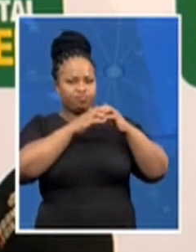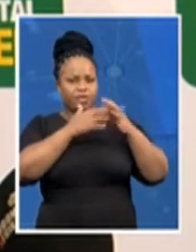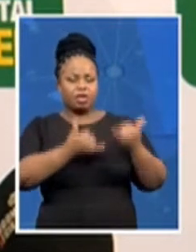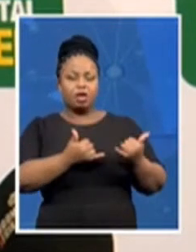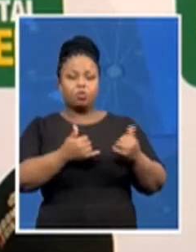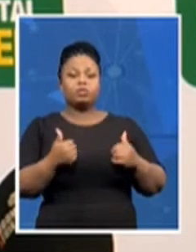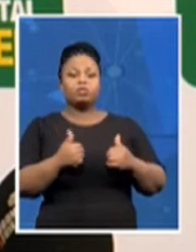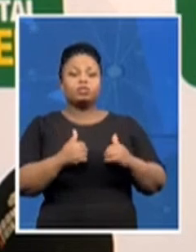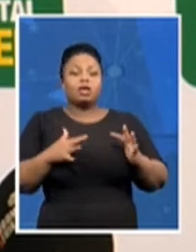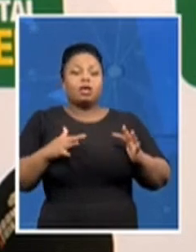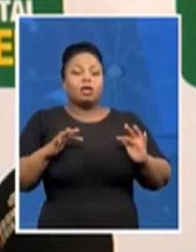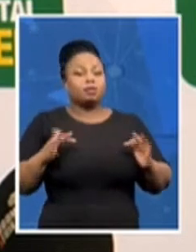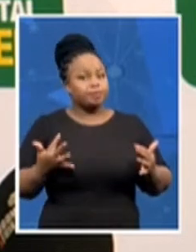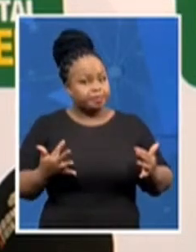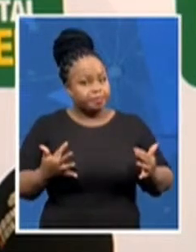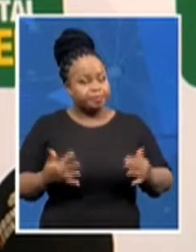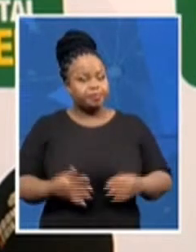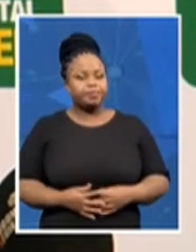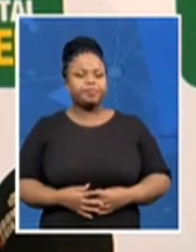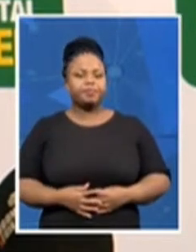we ensure the